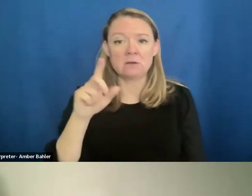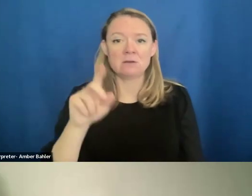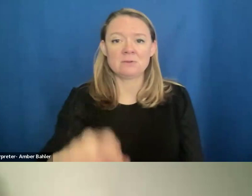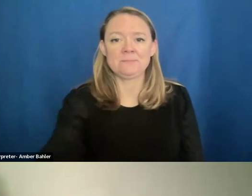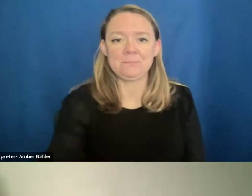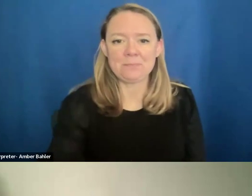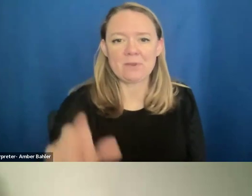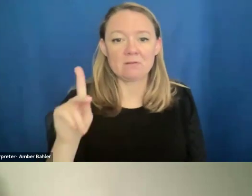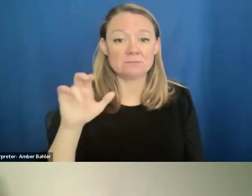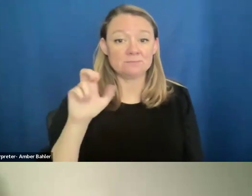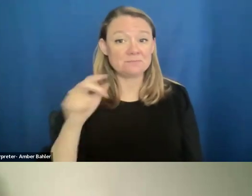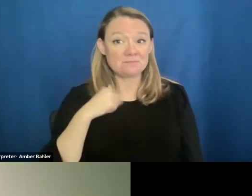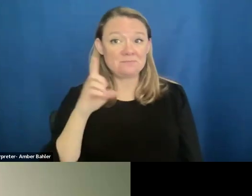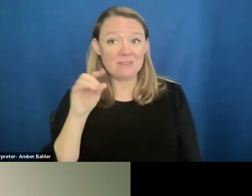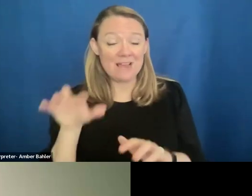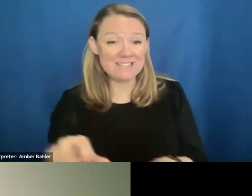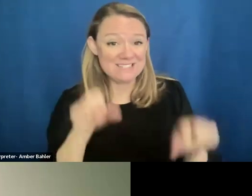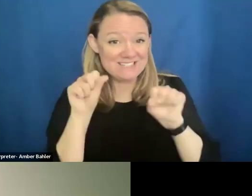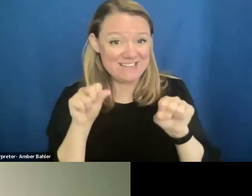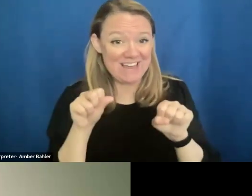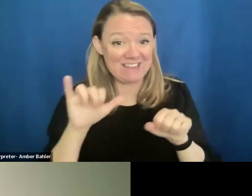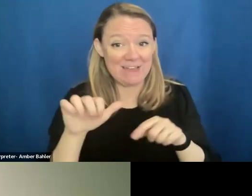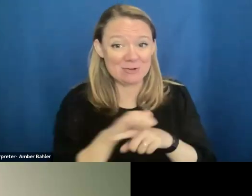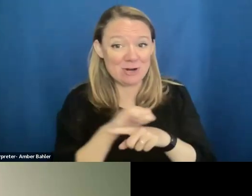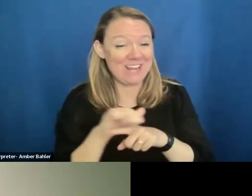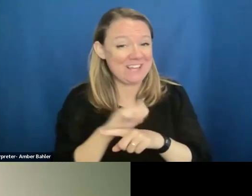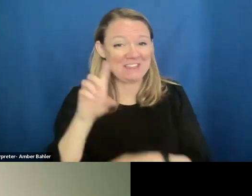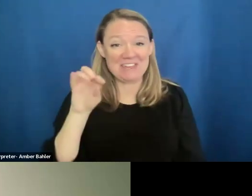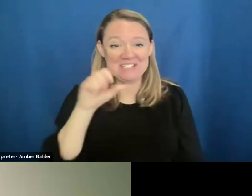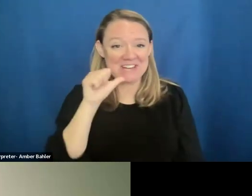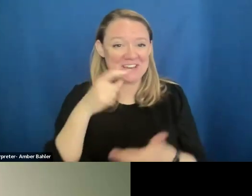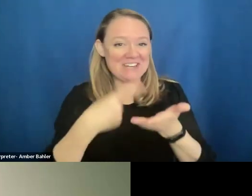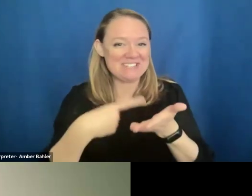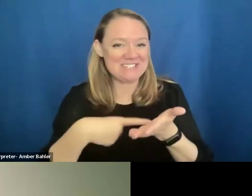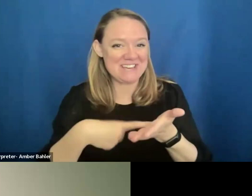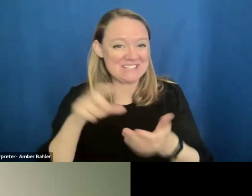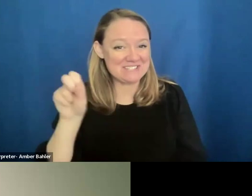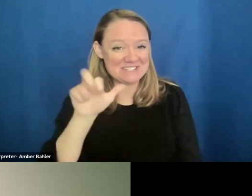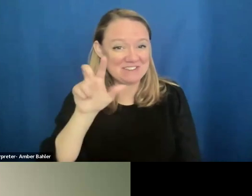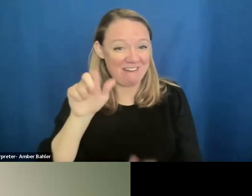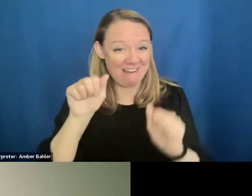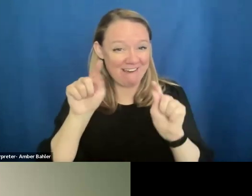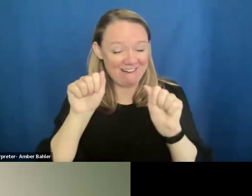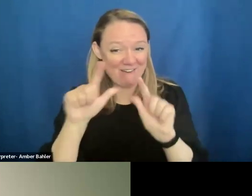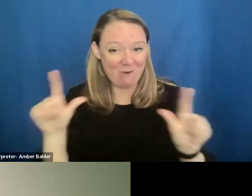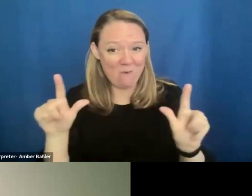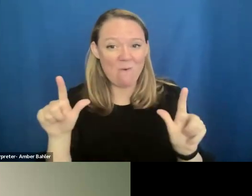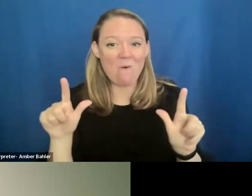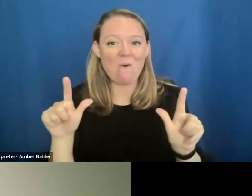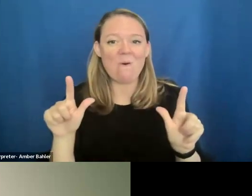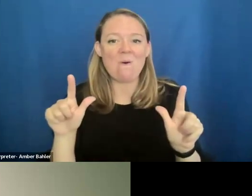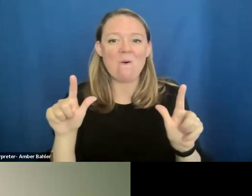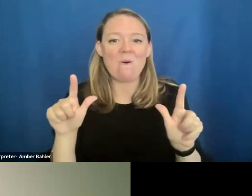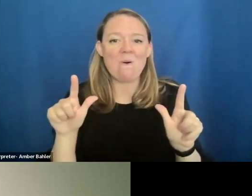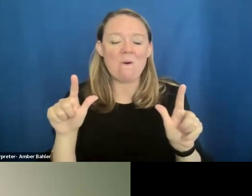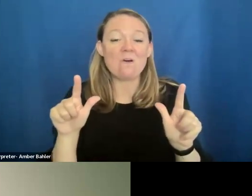the mental health first aid training and they did not really cover substance use disorder at all. So either including that in mental health first